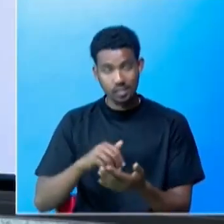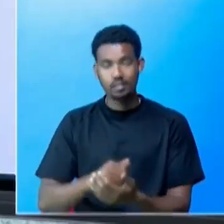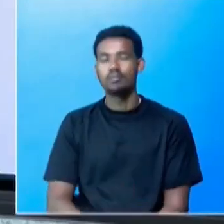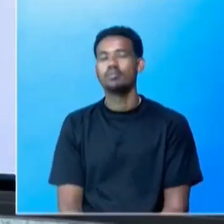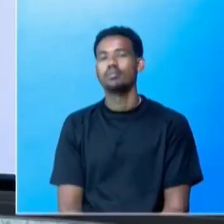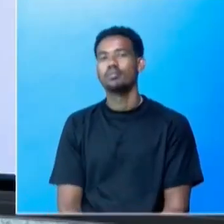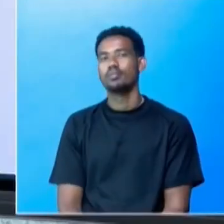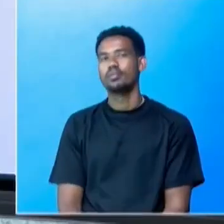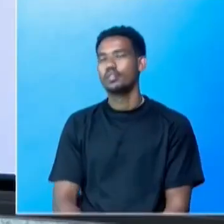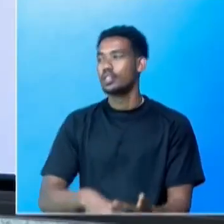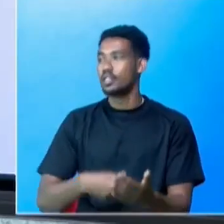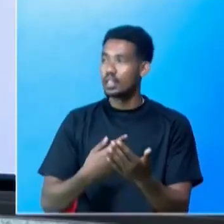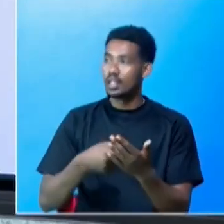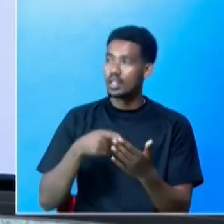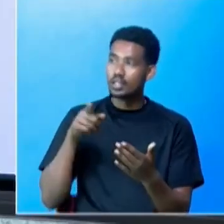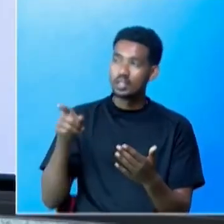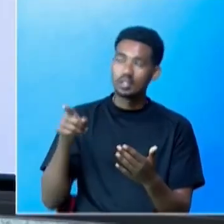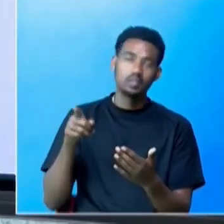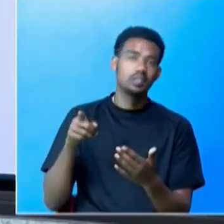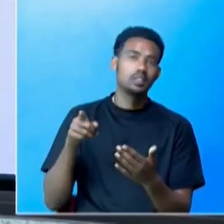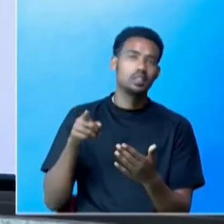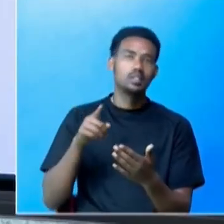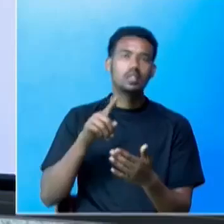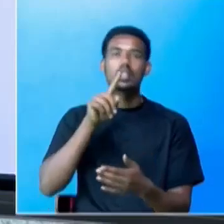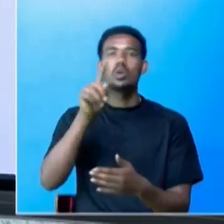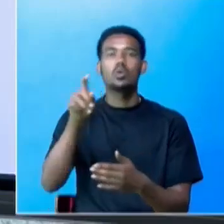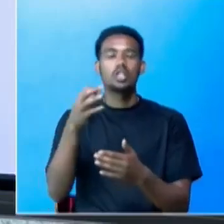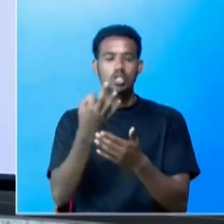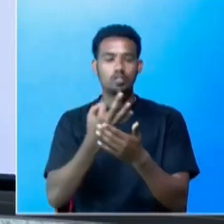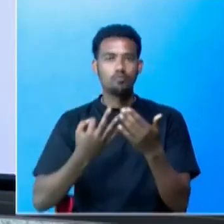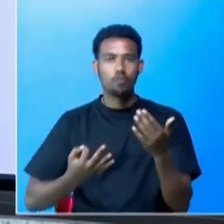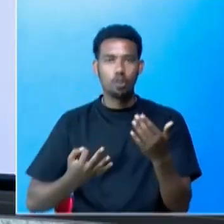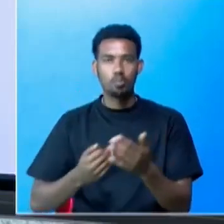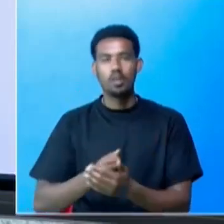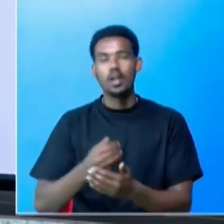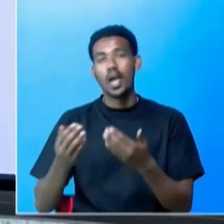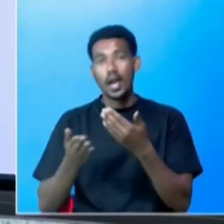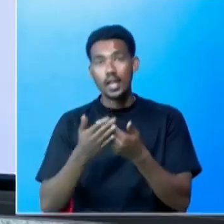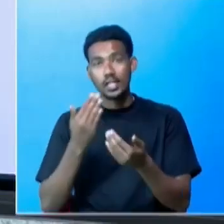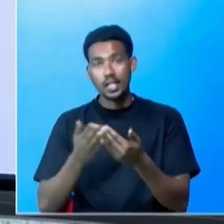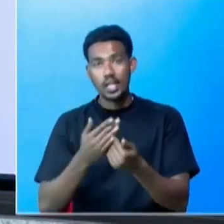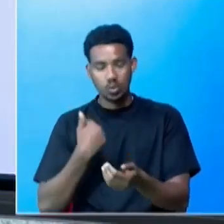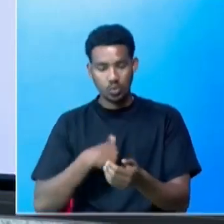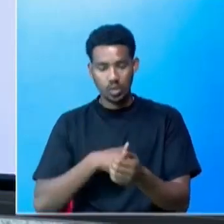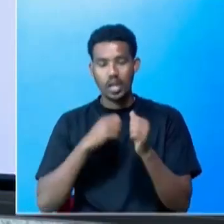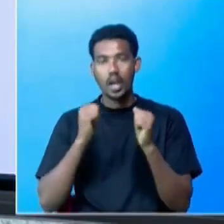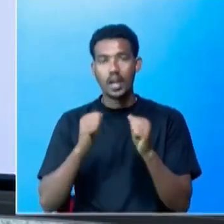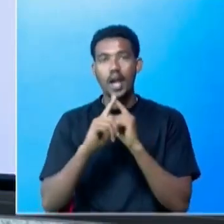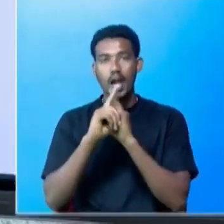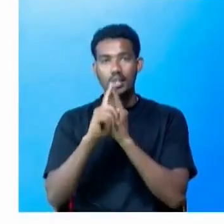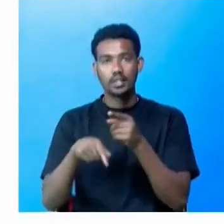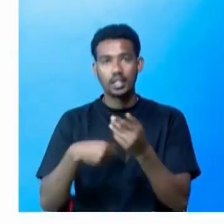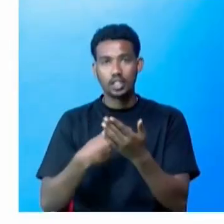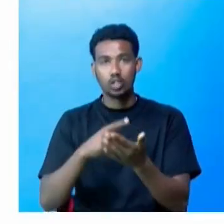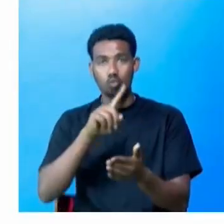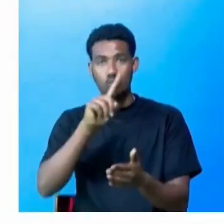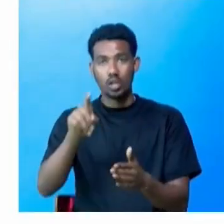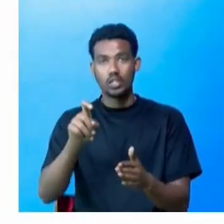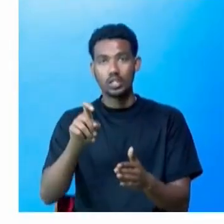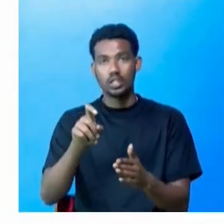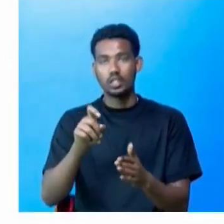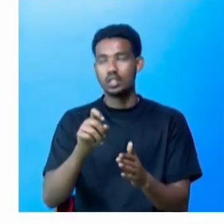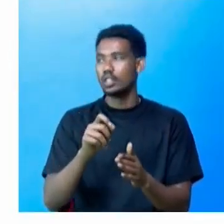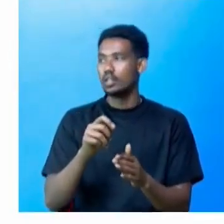reading? This is the question form. Easily, you can answer this question by saying, for example, let us make it, this